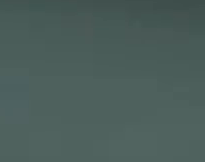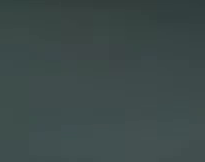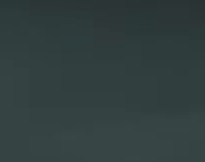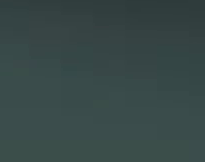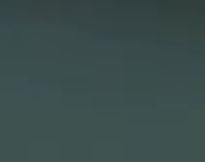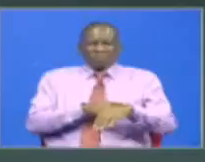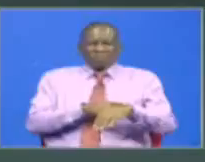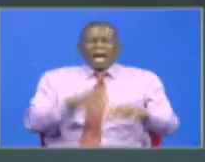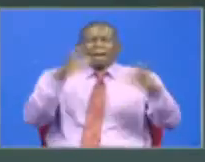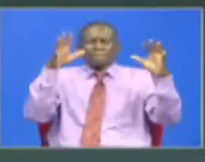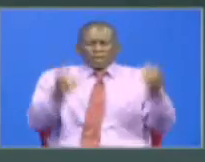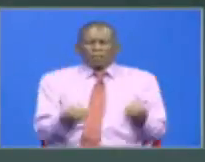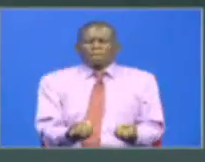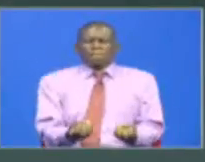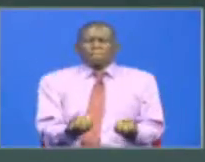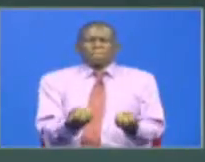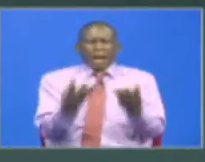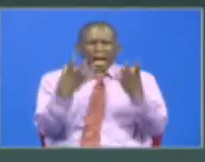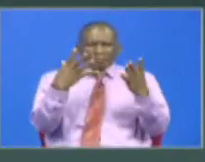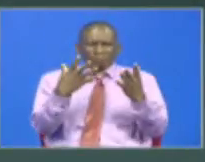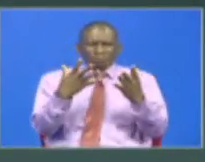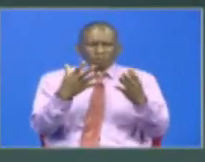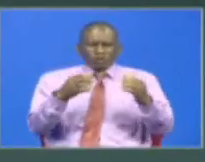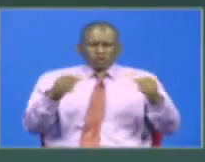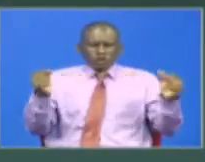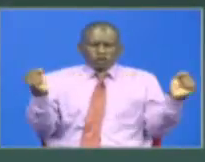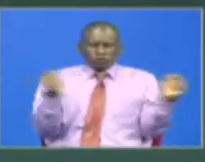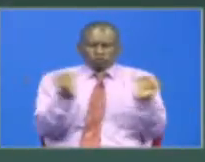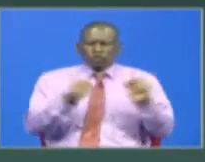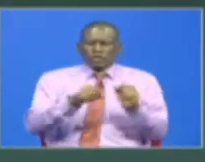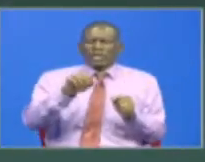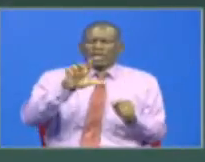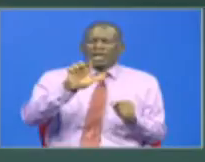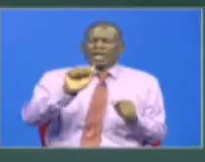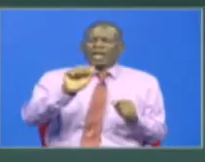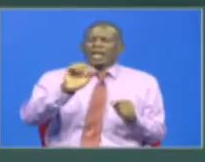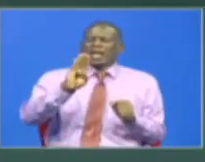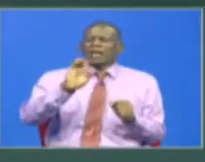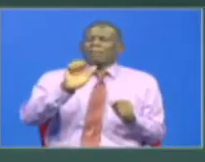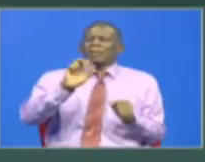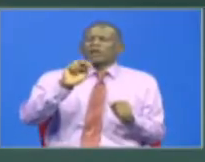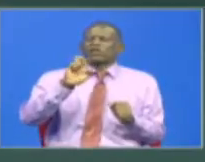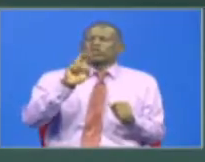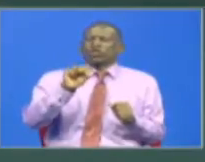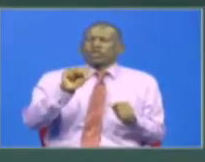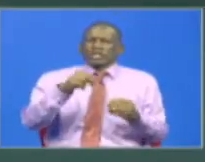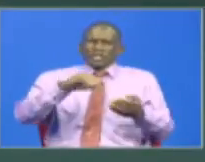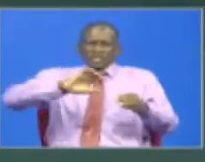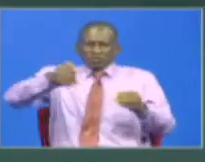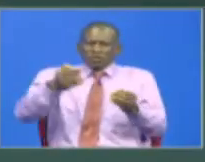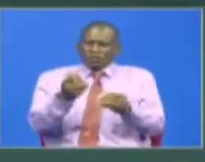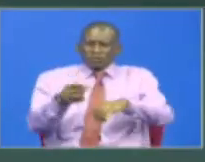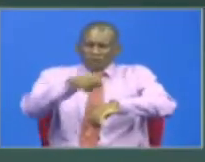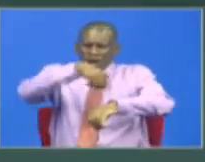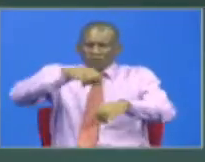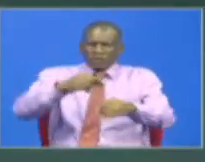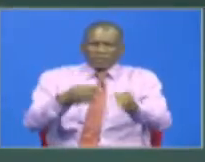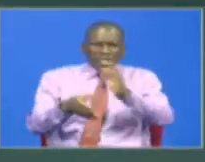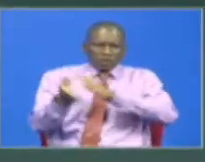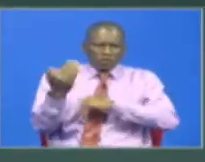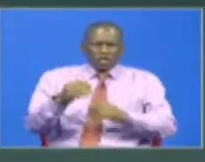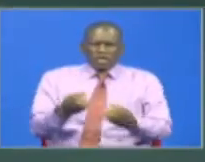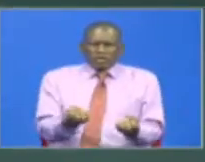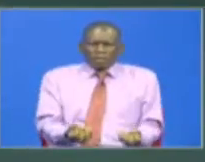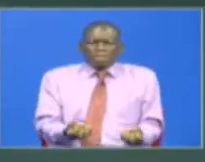massive explosion shook Lebanon's capital, Beirut, just a few hours ago. The blast, believed to